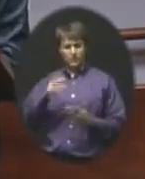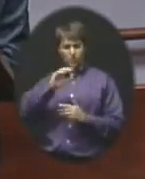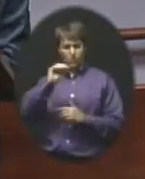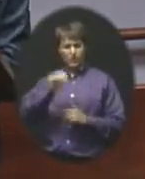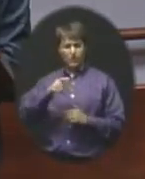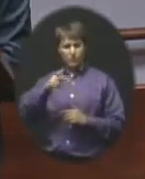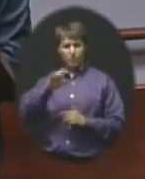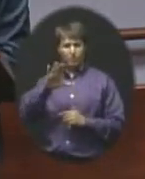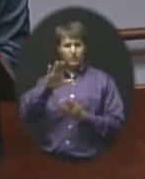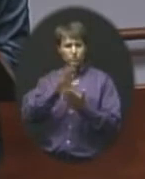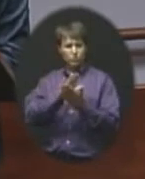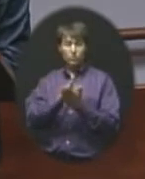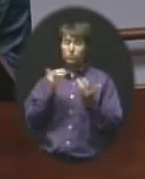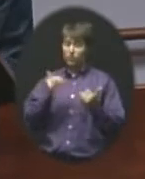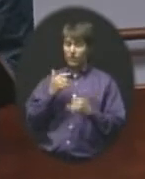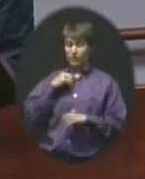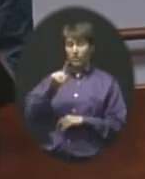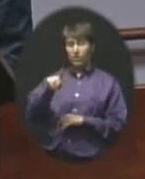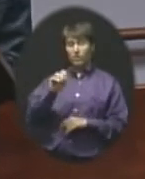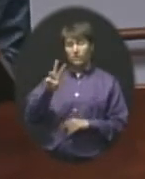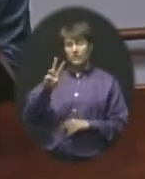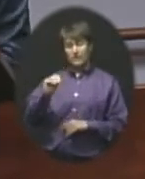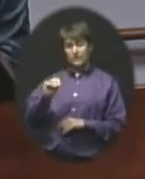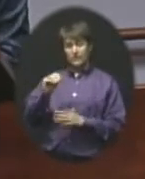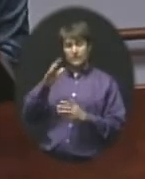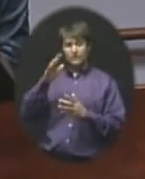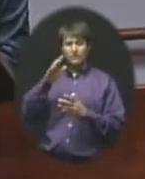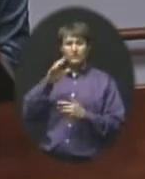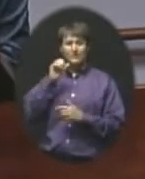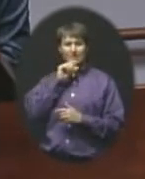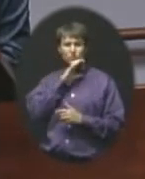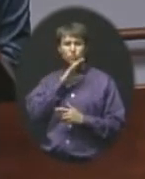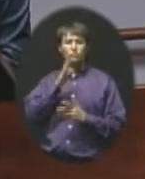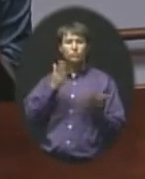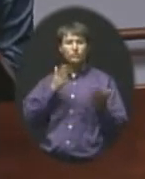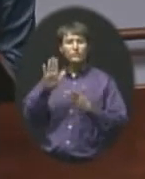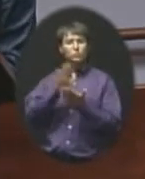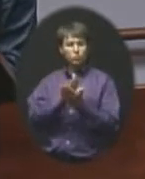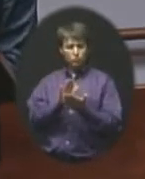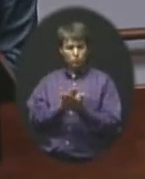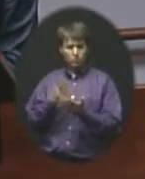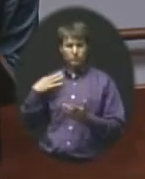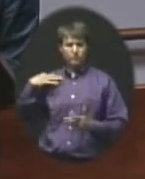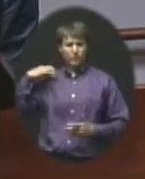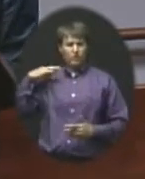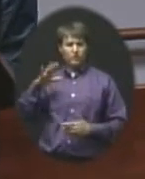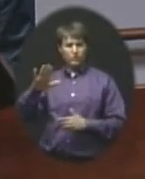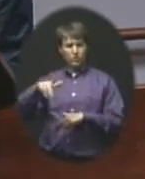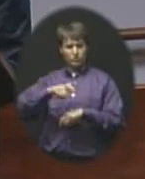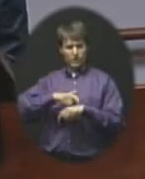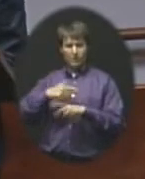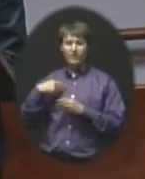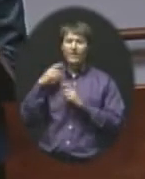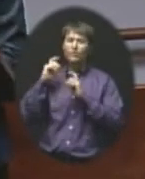have 160 senior-serving schools who volunteer their time, and these individuals gave